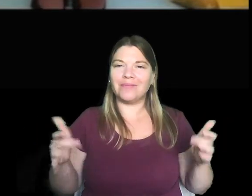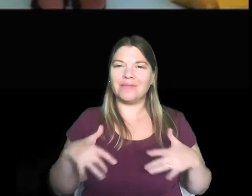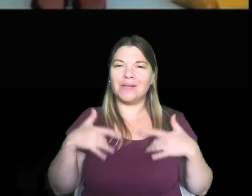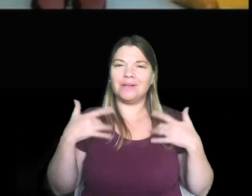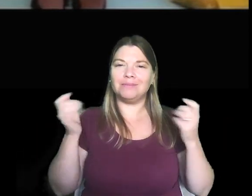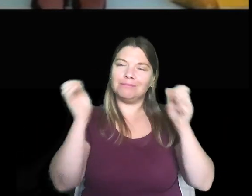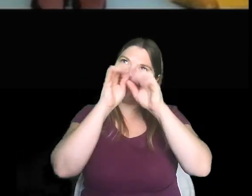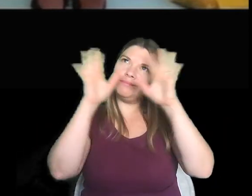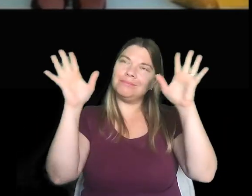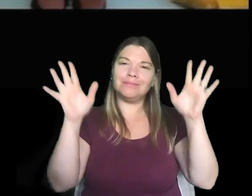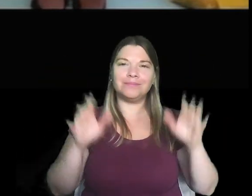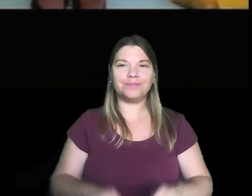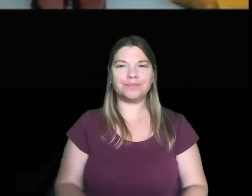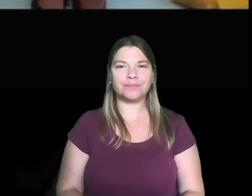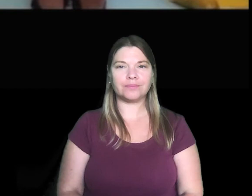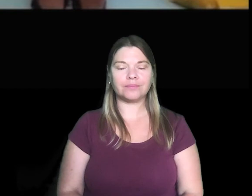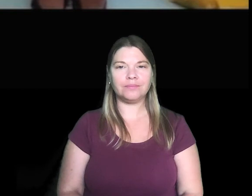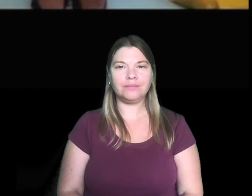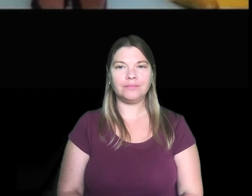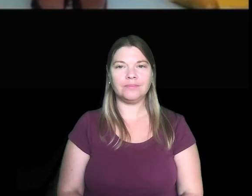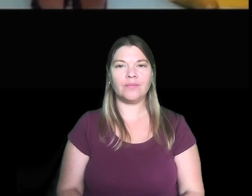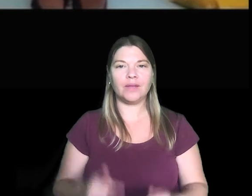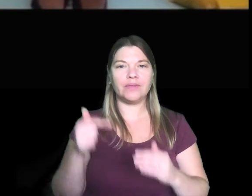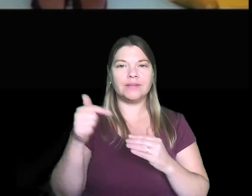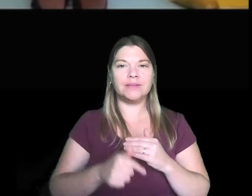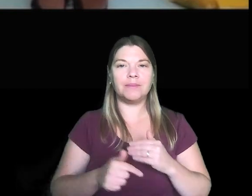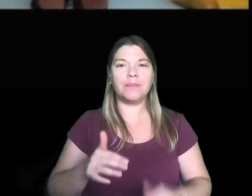into imaginary sand. As you take a deep inhale,